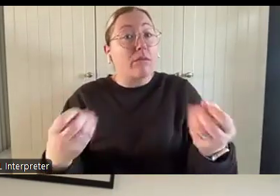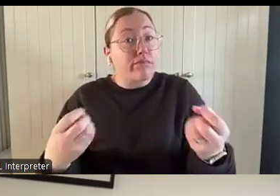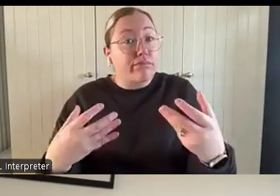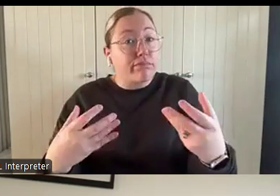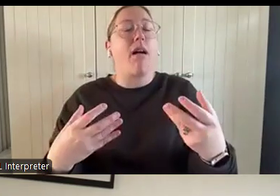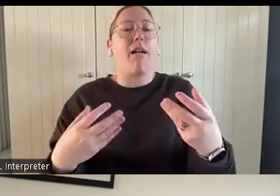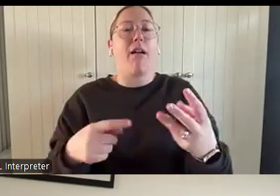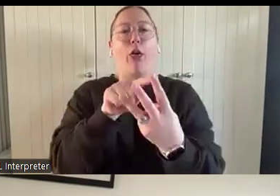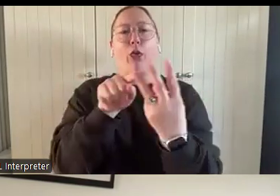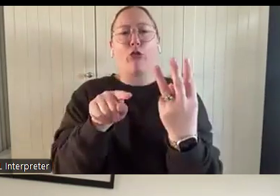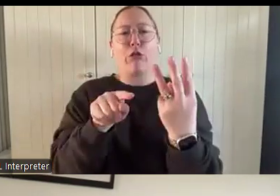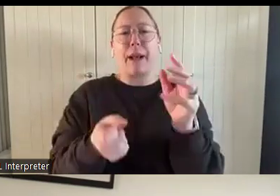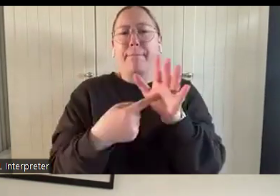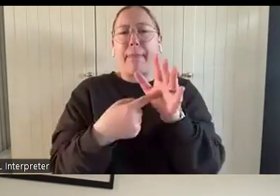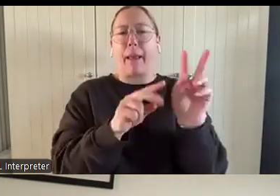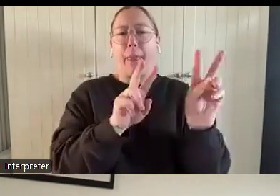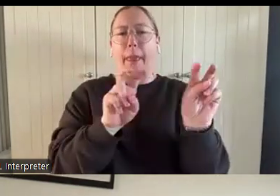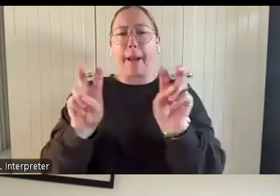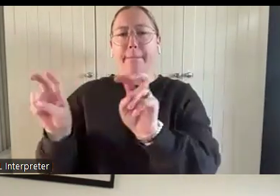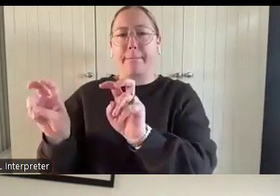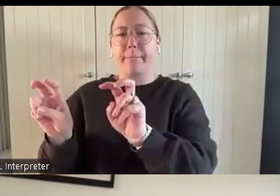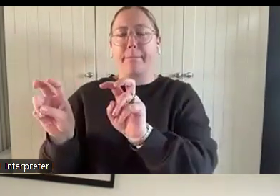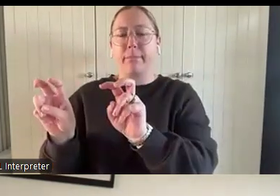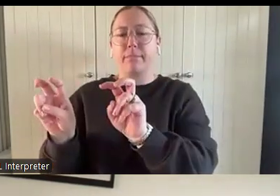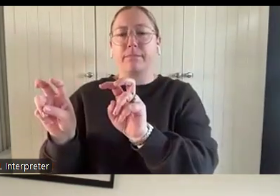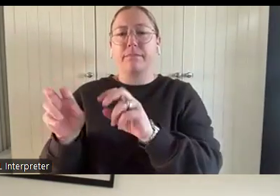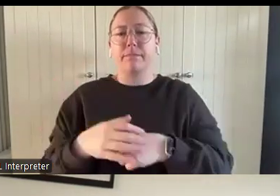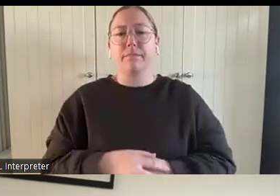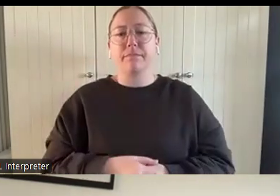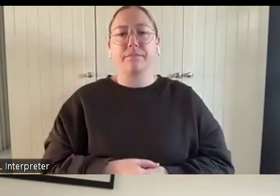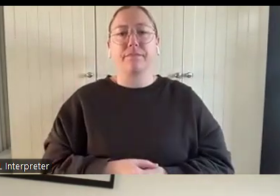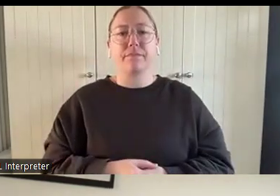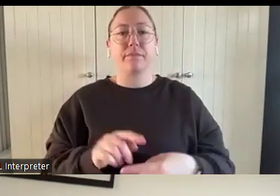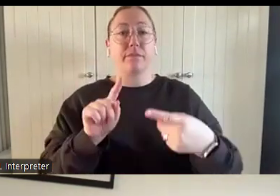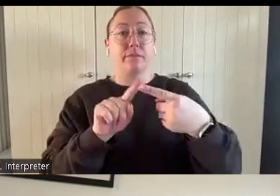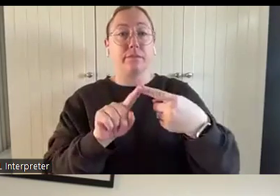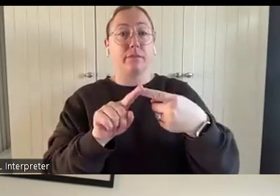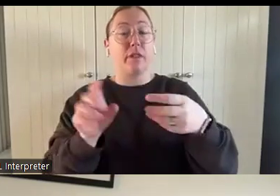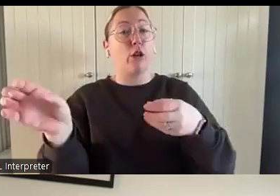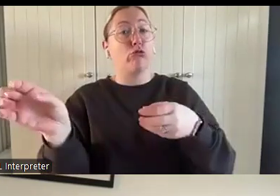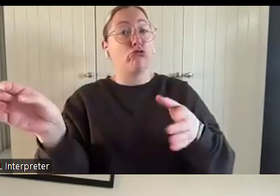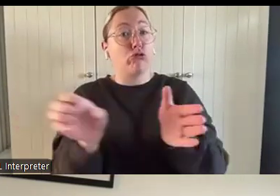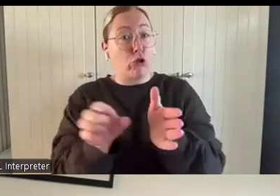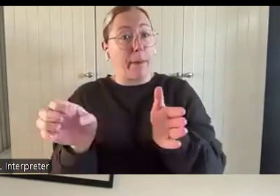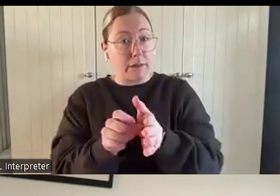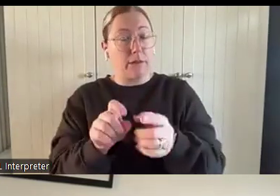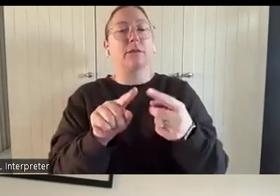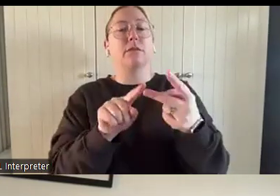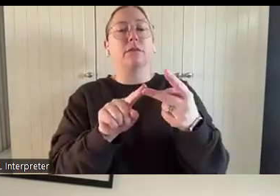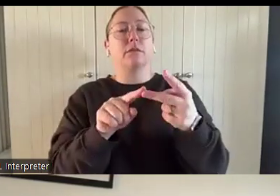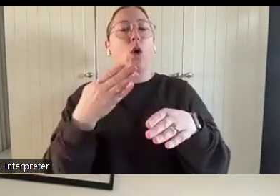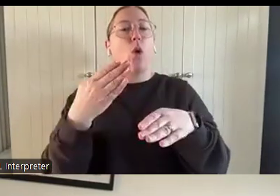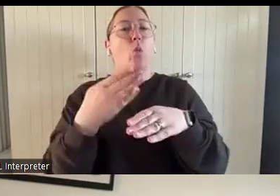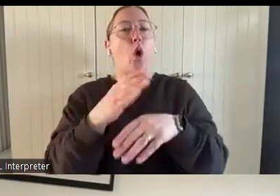common denominators that came up in all of the responses. This was recruitment, workplace adjustments,